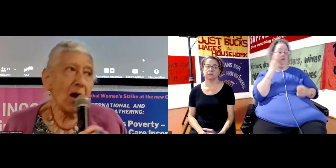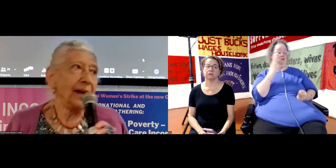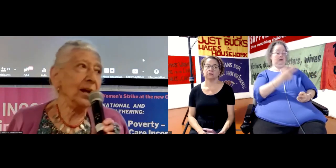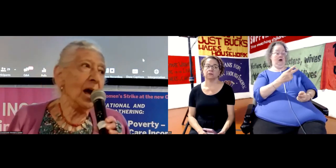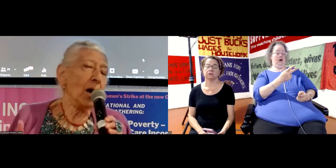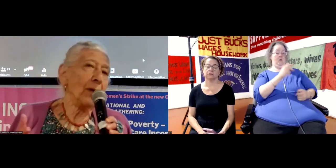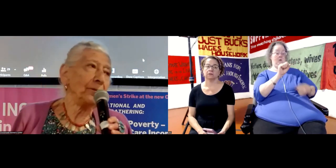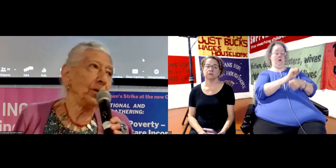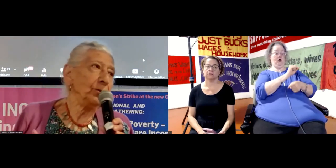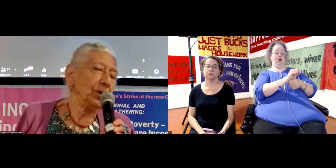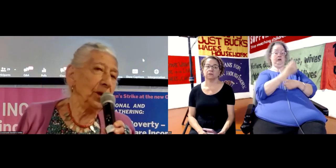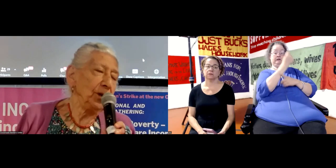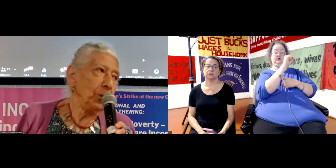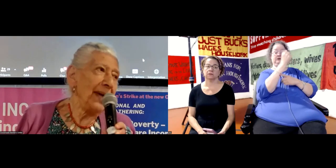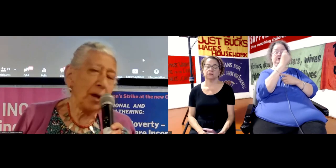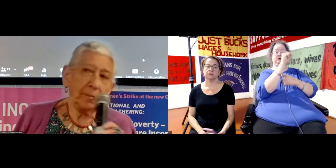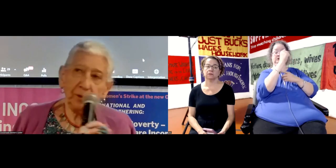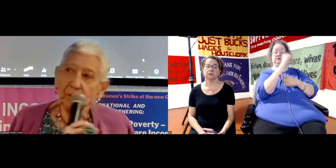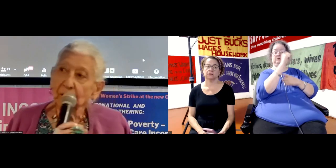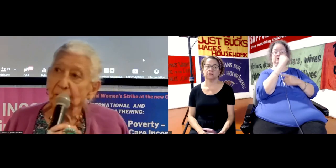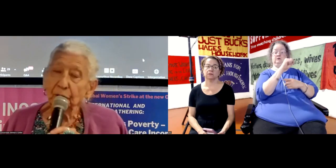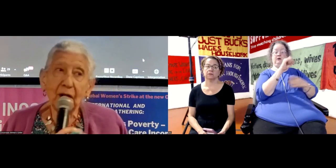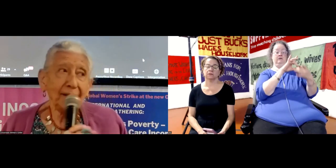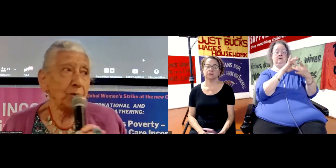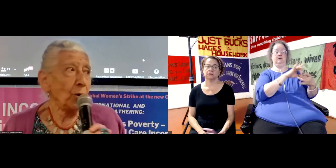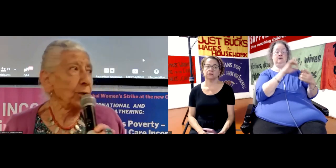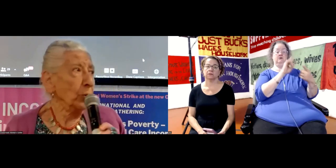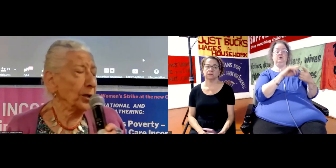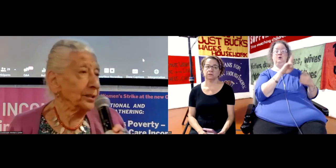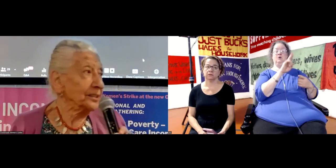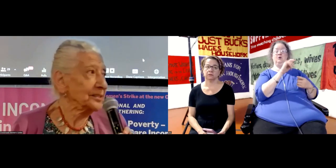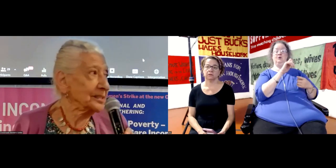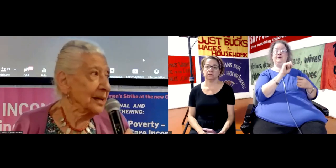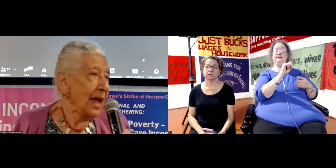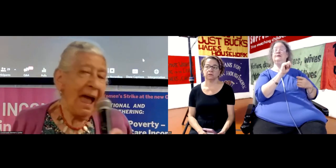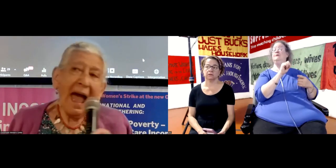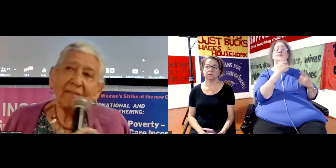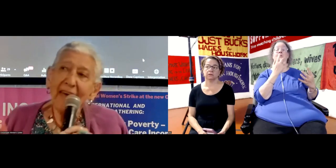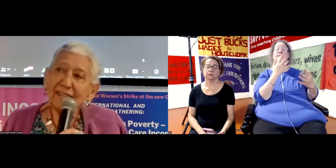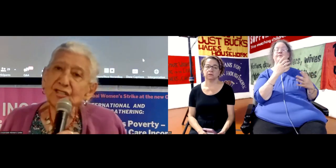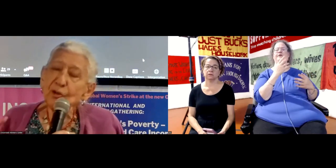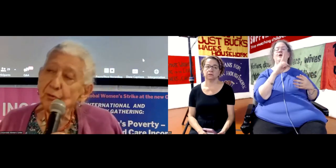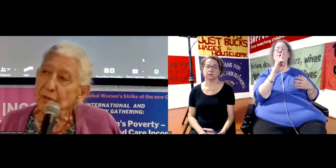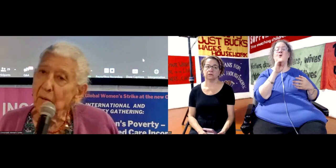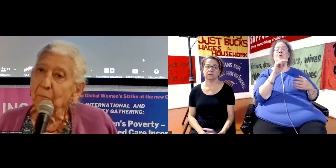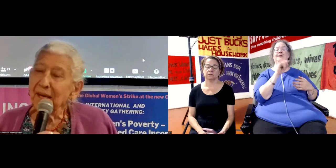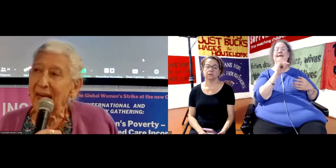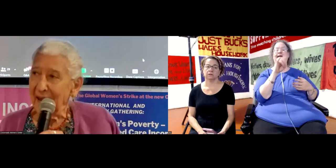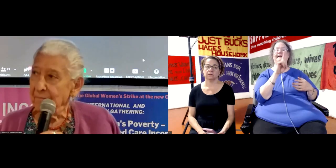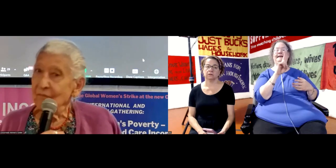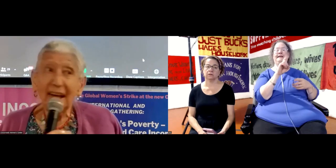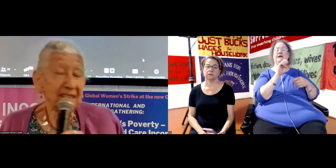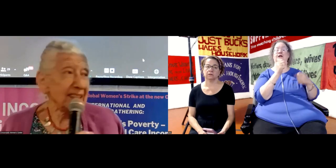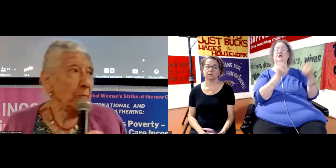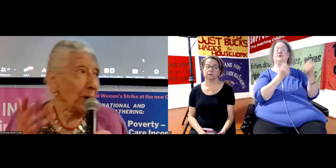picket line around the UAW, the United Auto Workers. And that soon